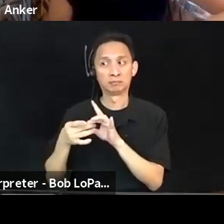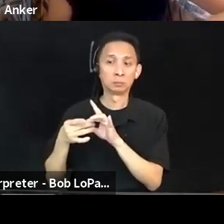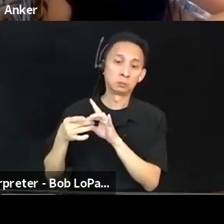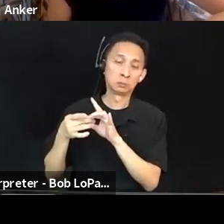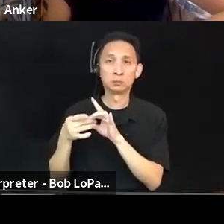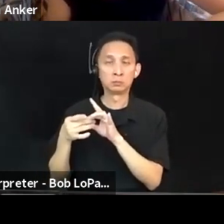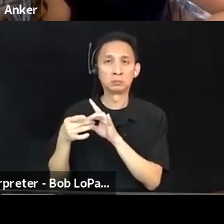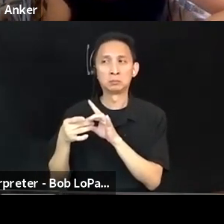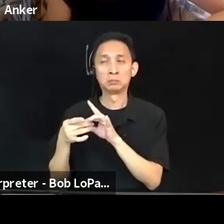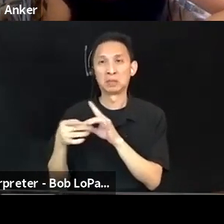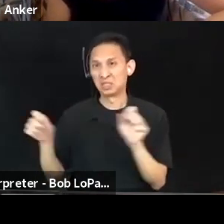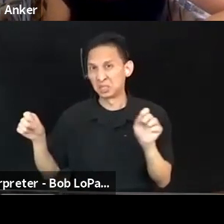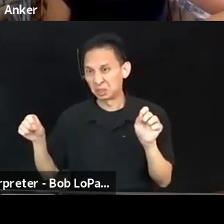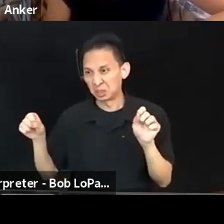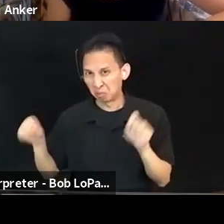irreconcilability